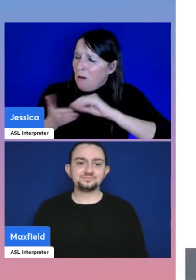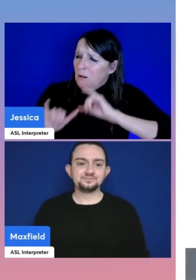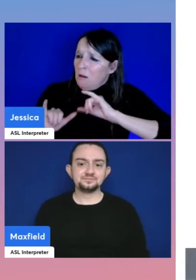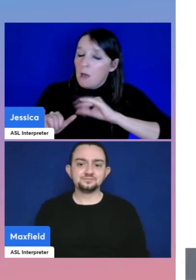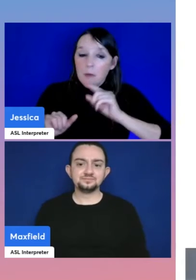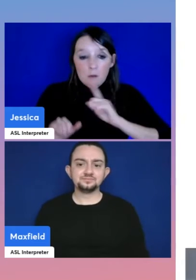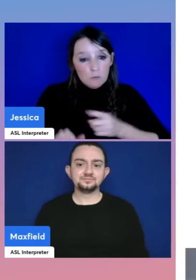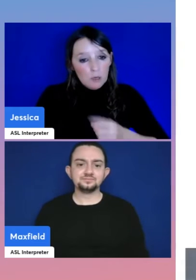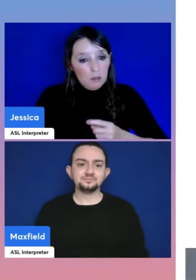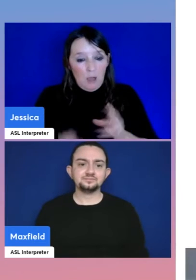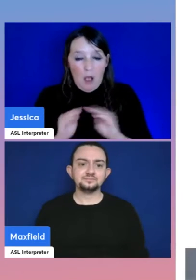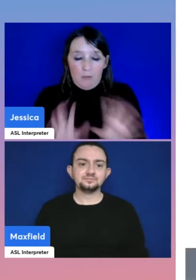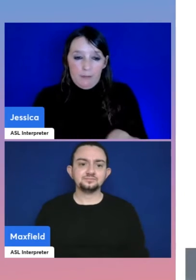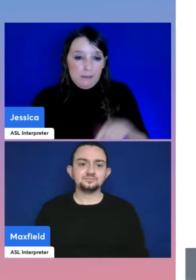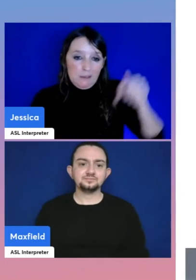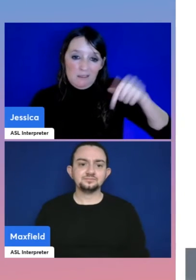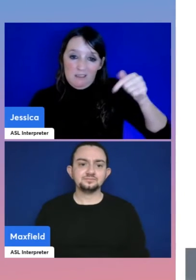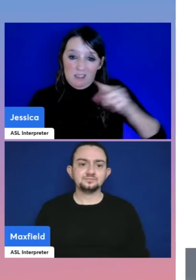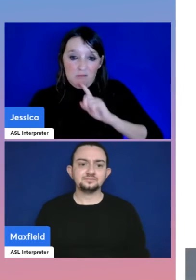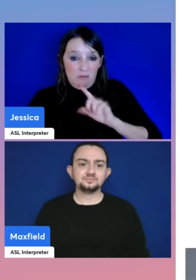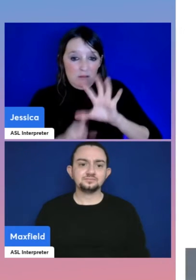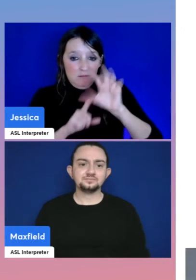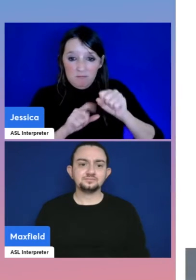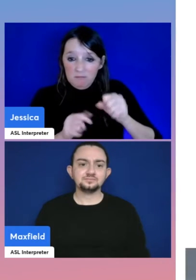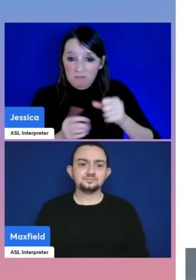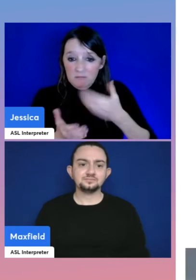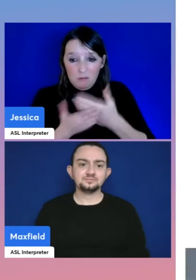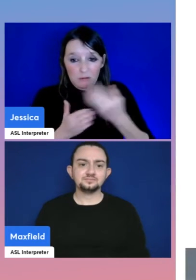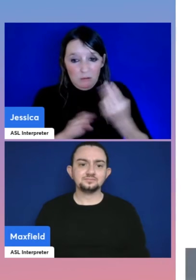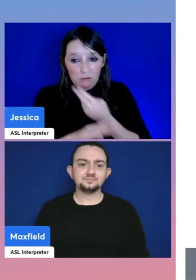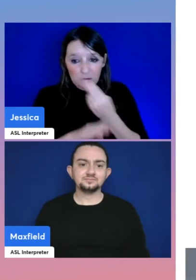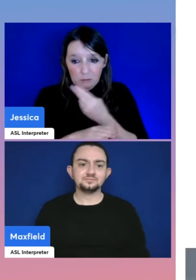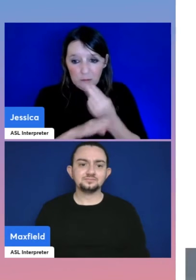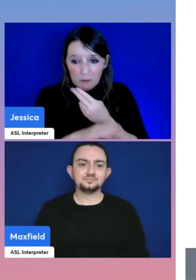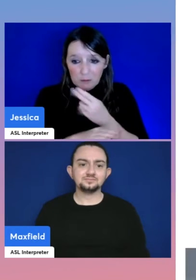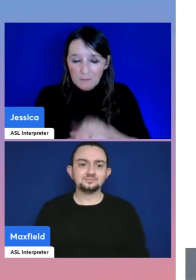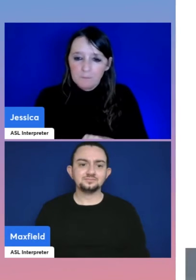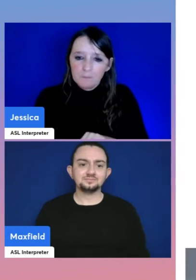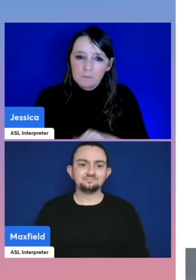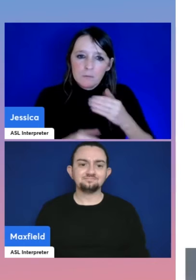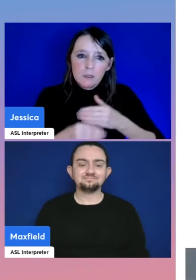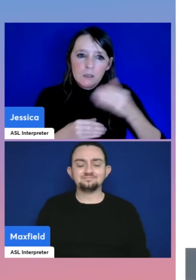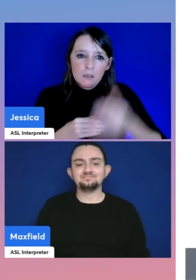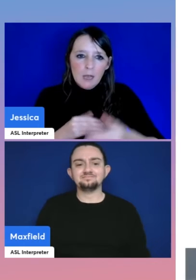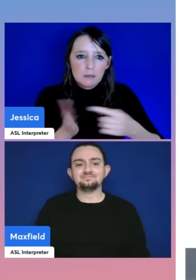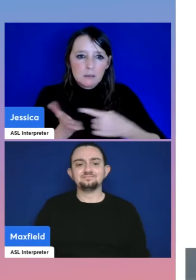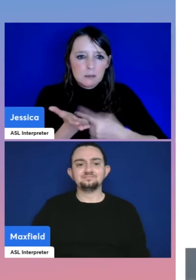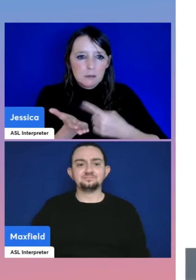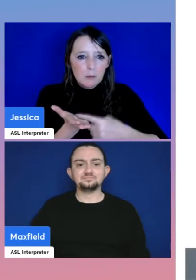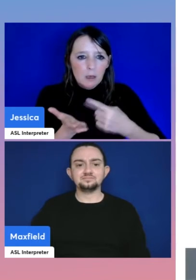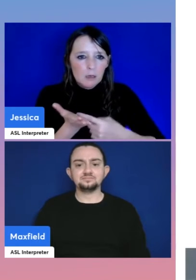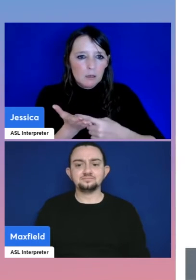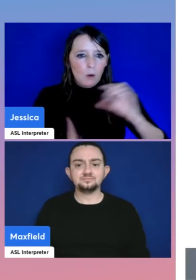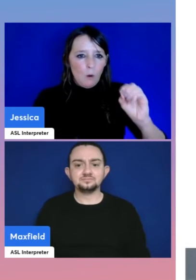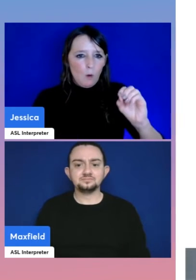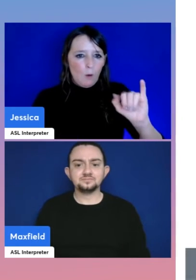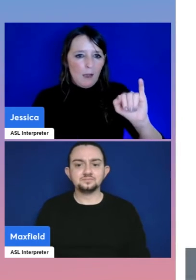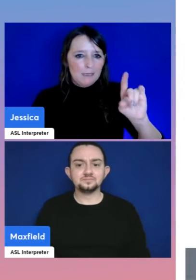using the Transit. I fully agree. So let's move on to Vault OIDC auth